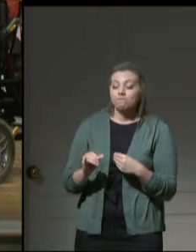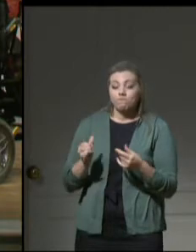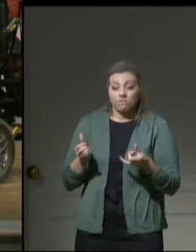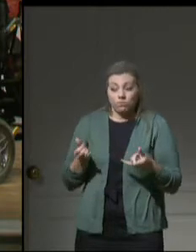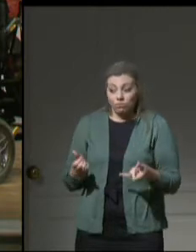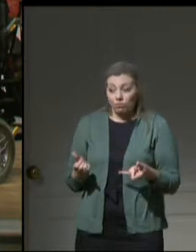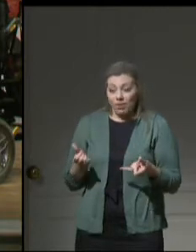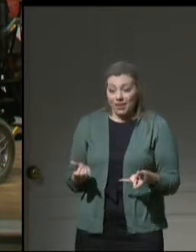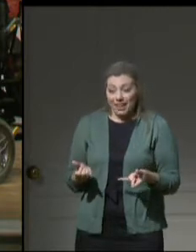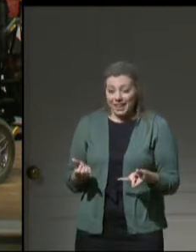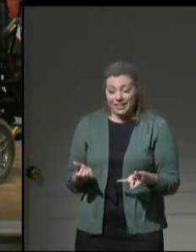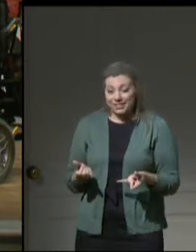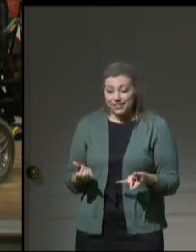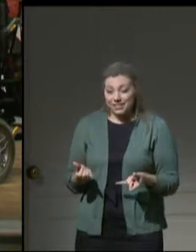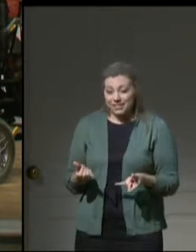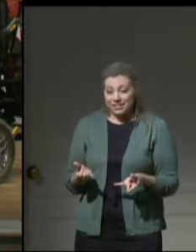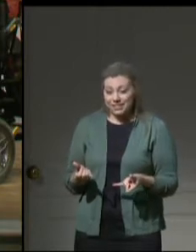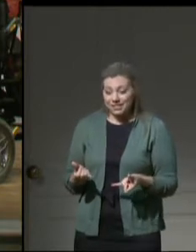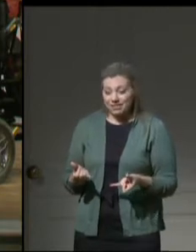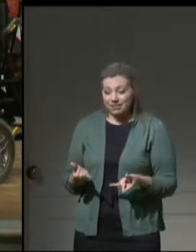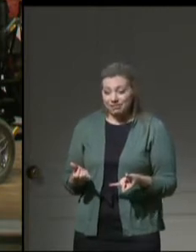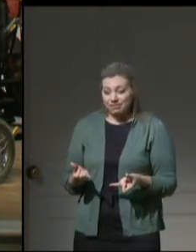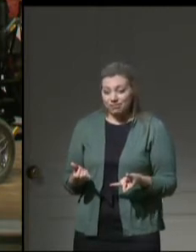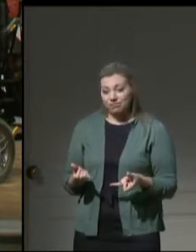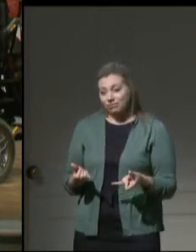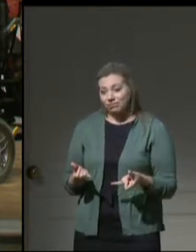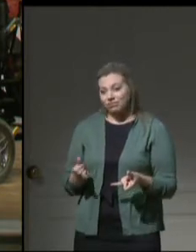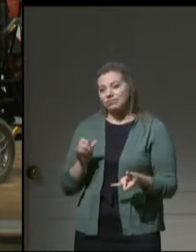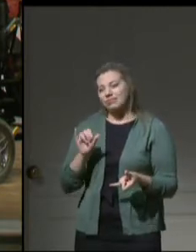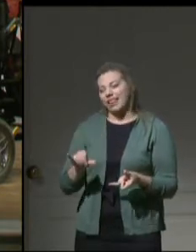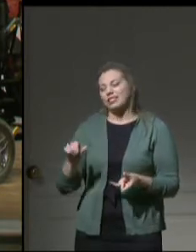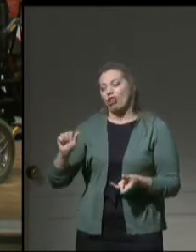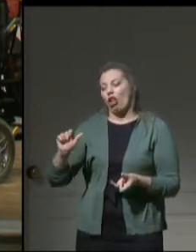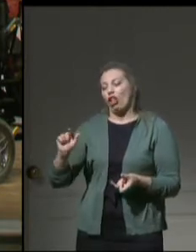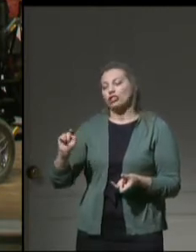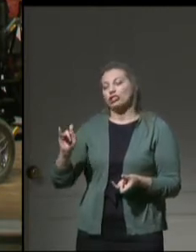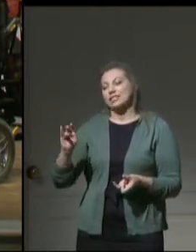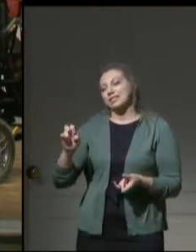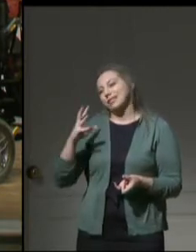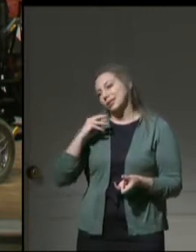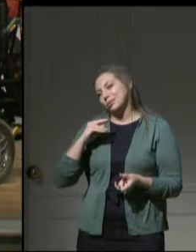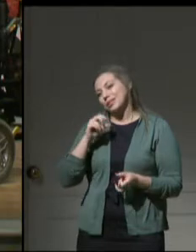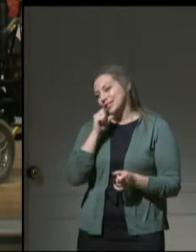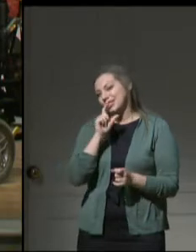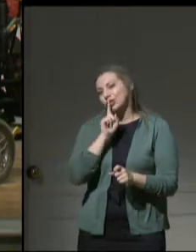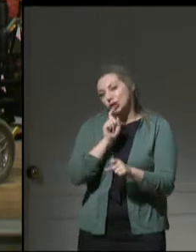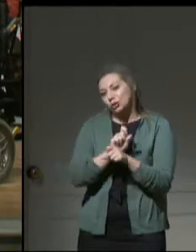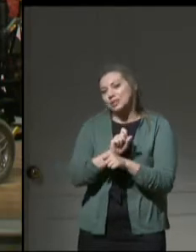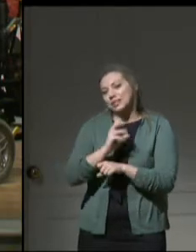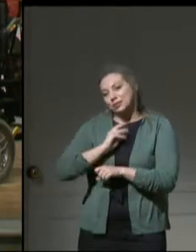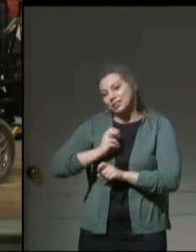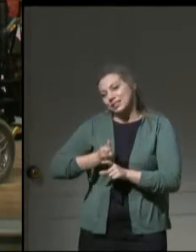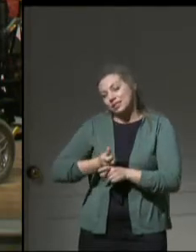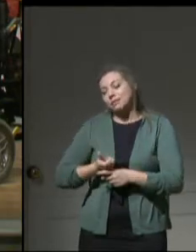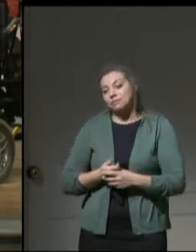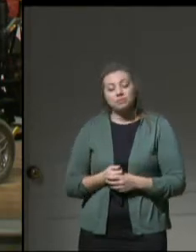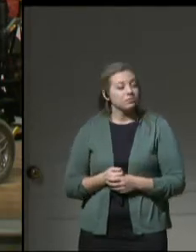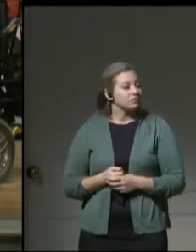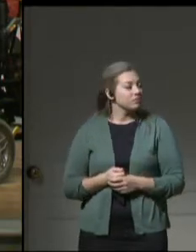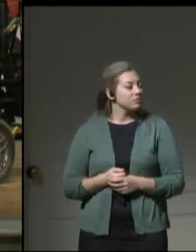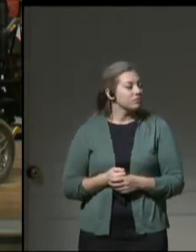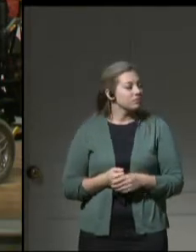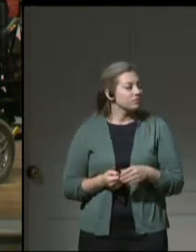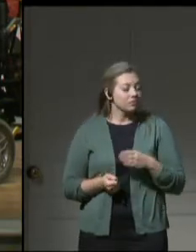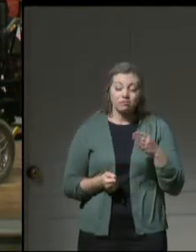now at this state a alternative experience and not the experience itself. Yeah, that's